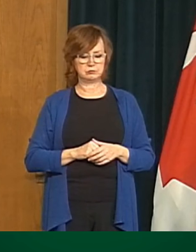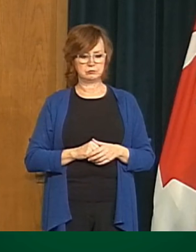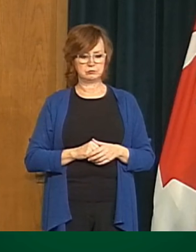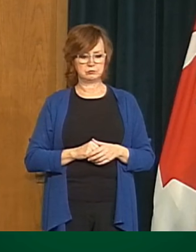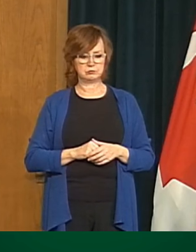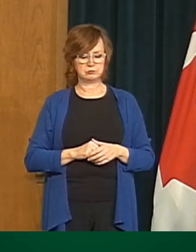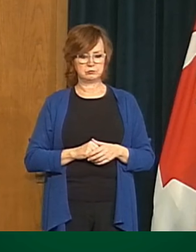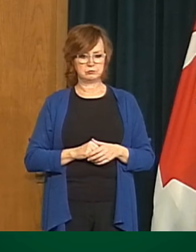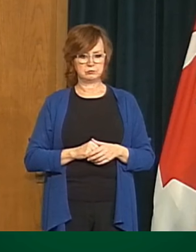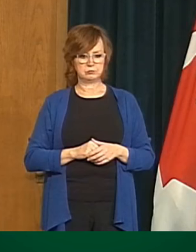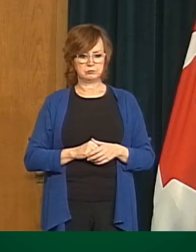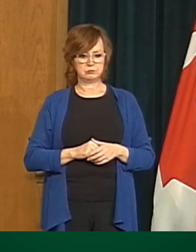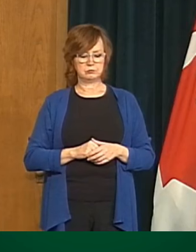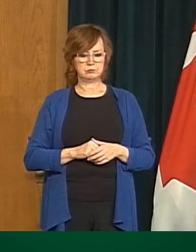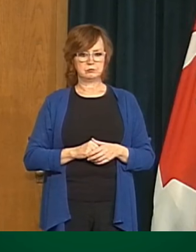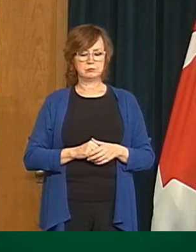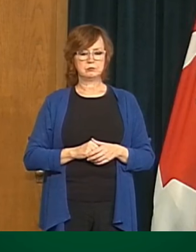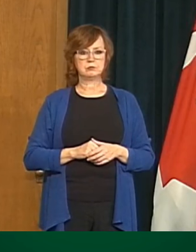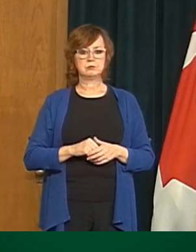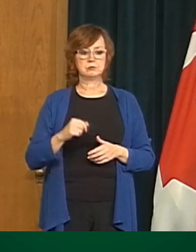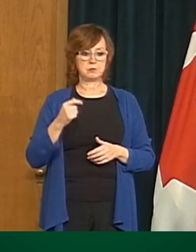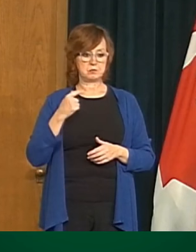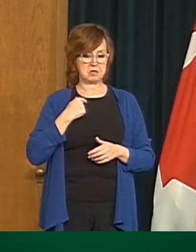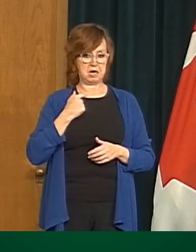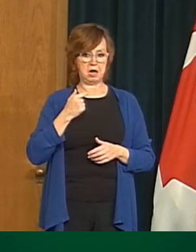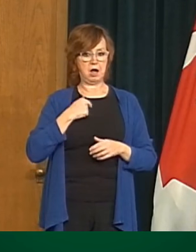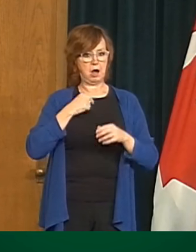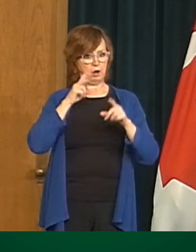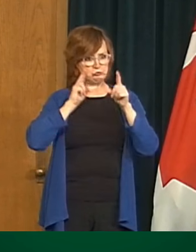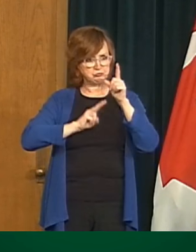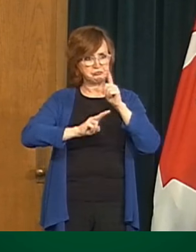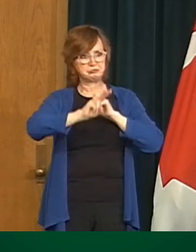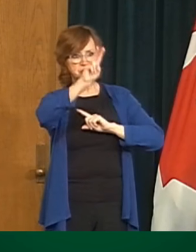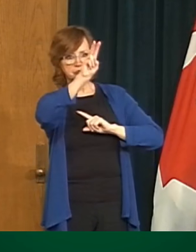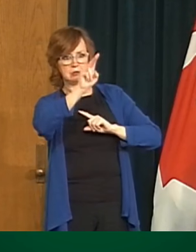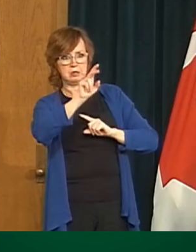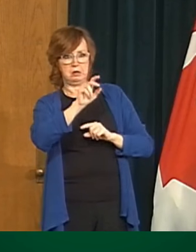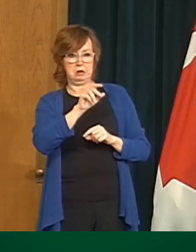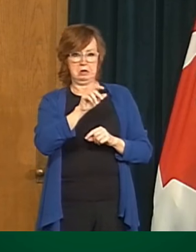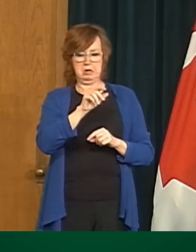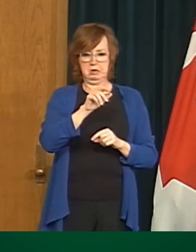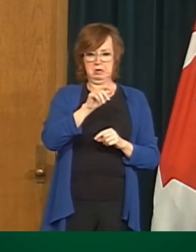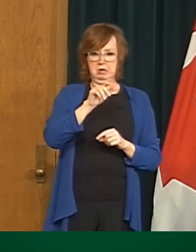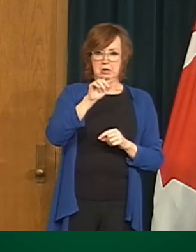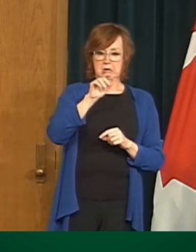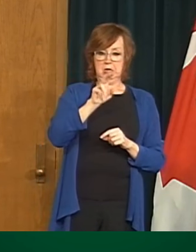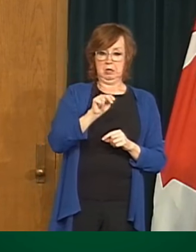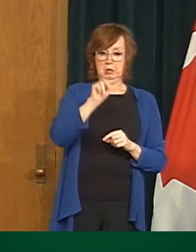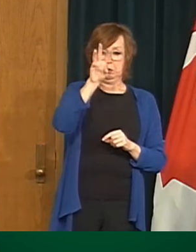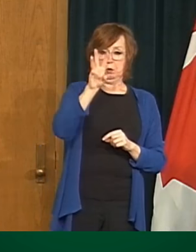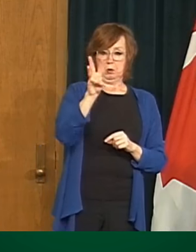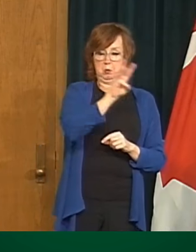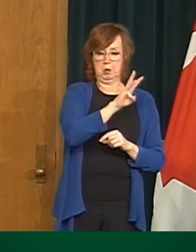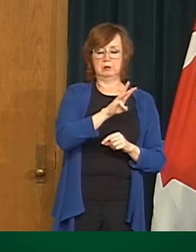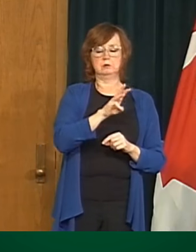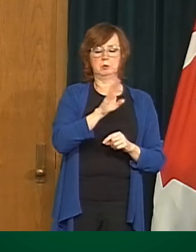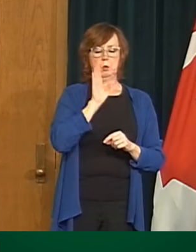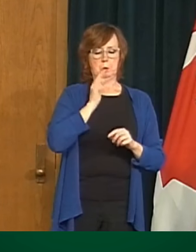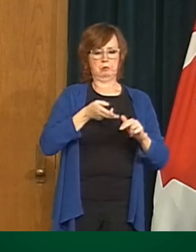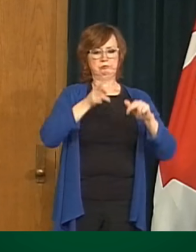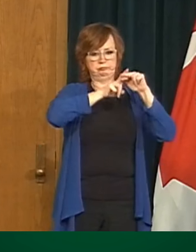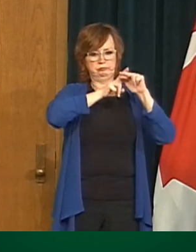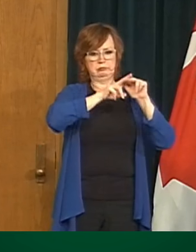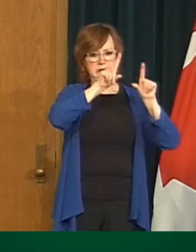it is my expectation as we look ahead in that Northwest area that our testing numbers will increase. It is my